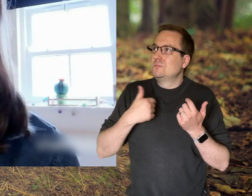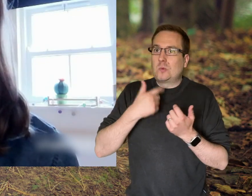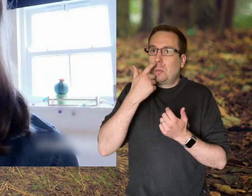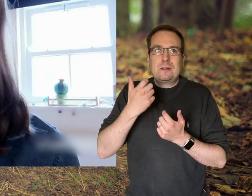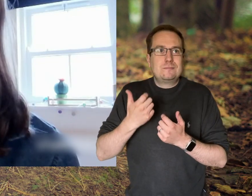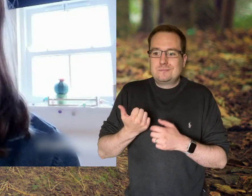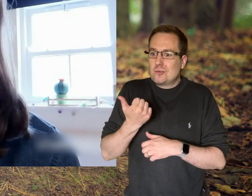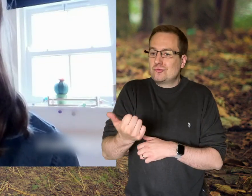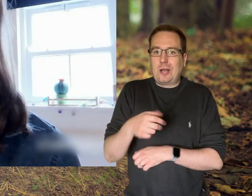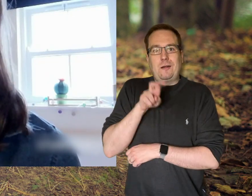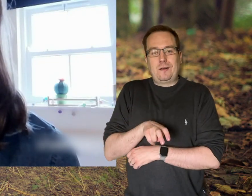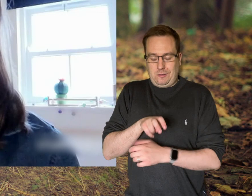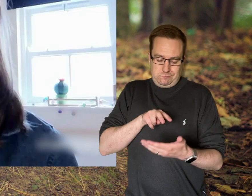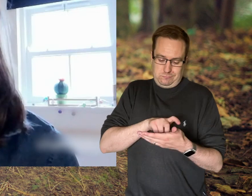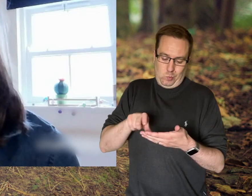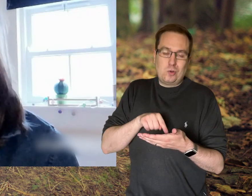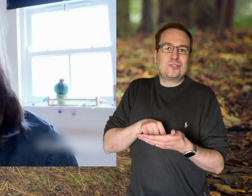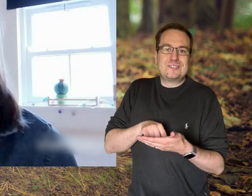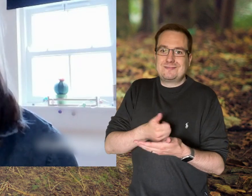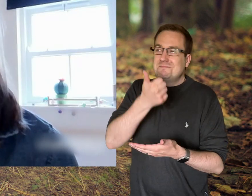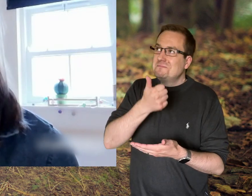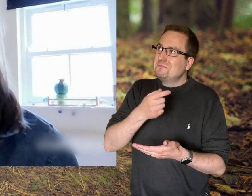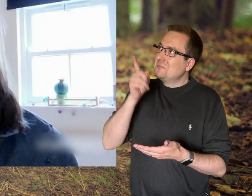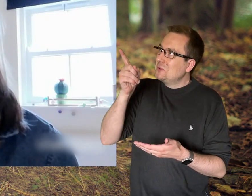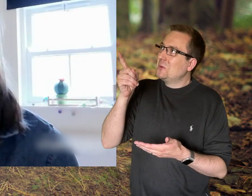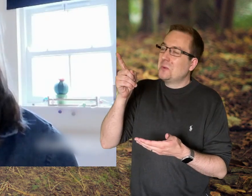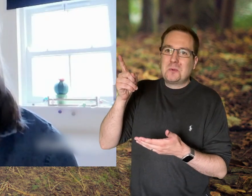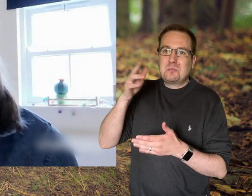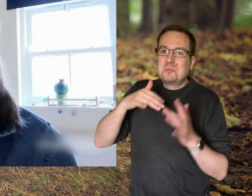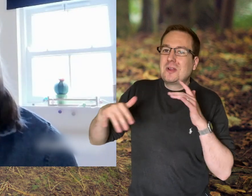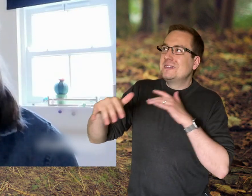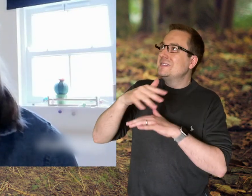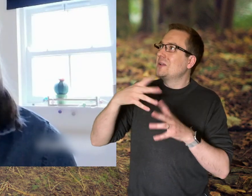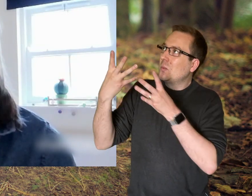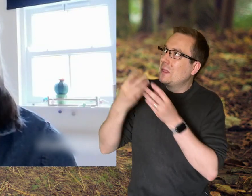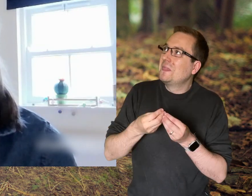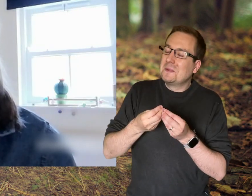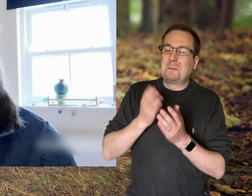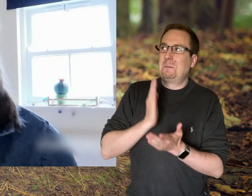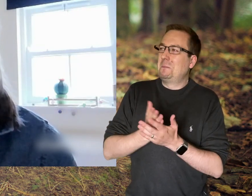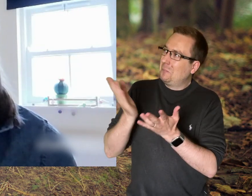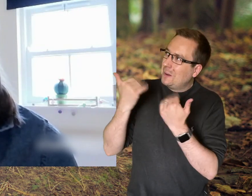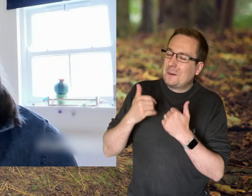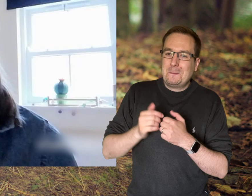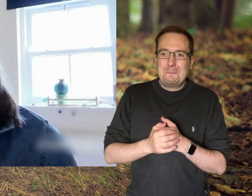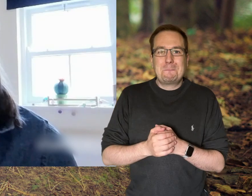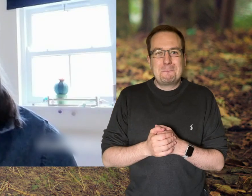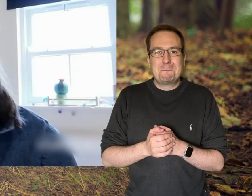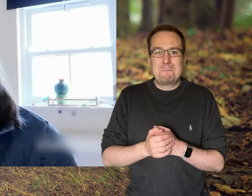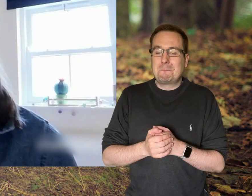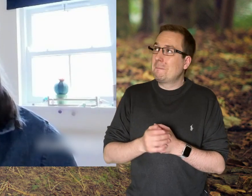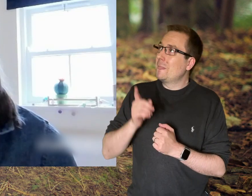today, even if it's on the train. I just welcome your Holy Spirit. I welcome your presence into our rooms and into our lives,